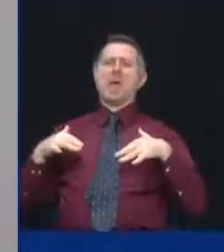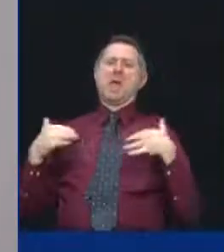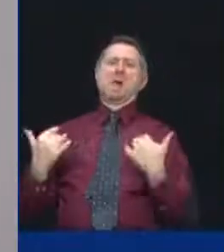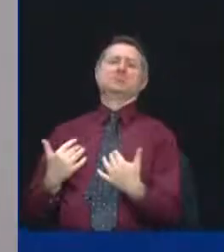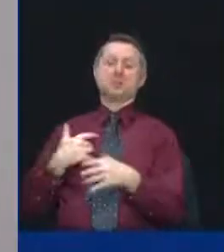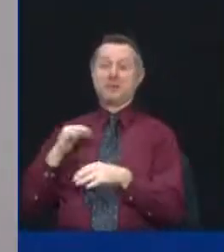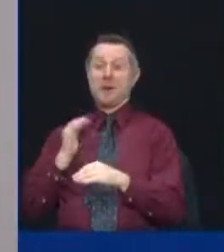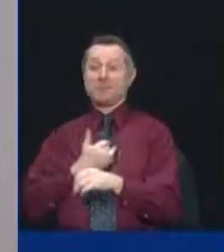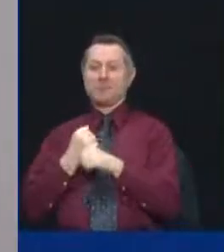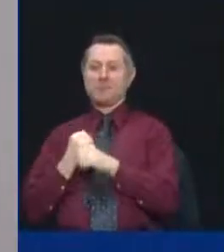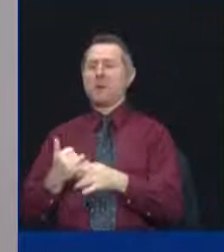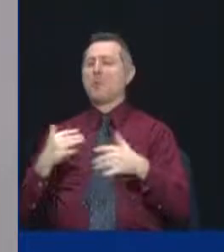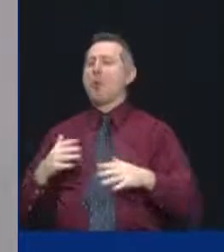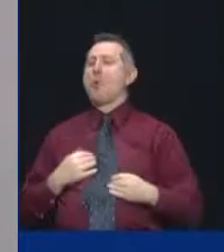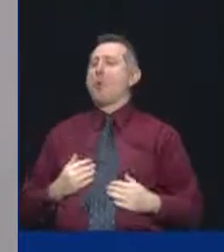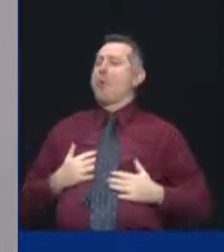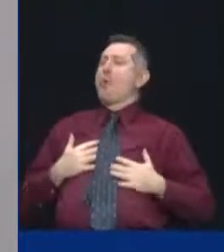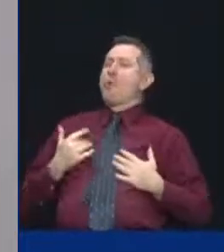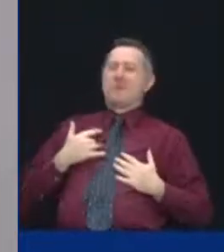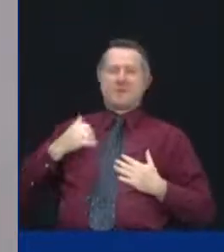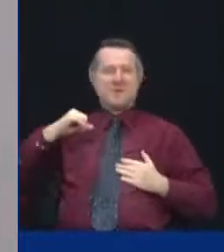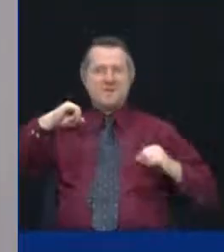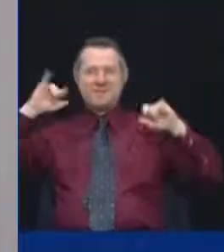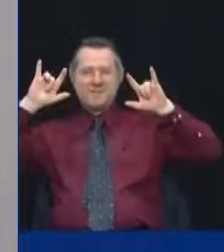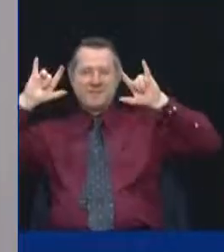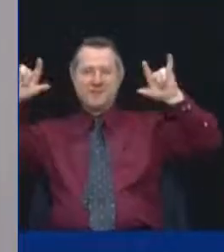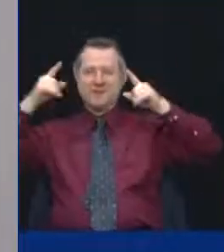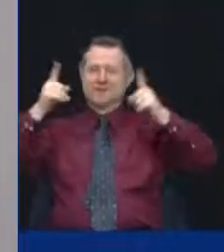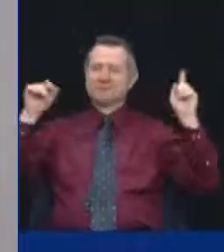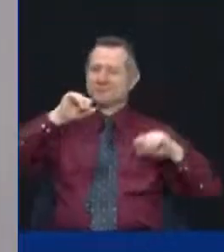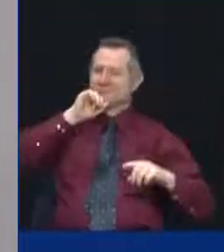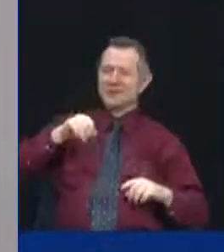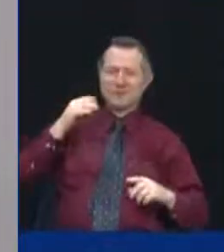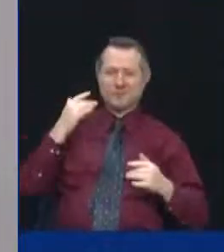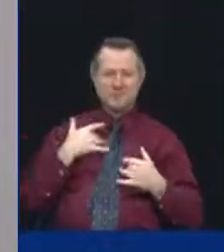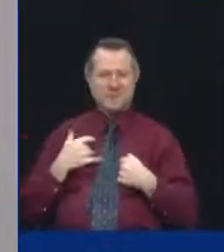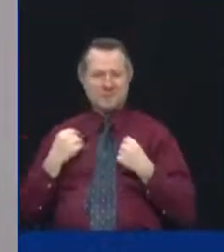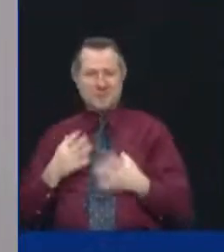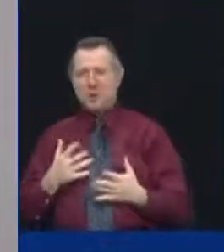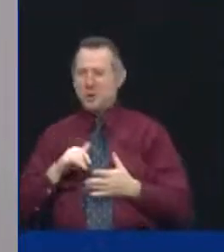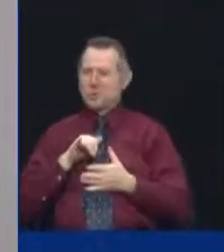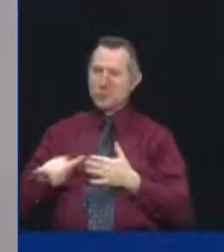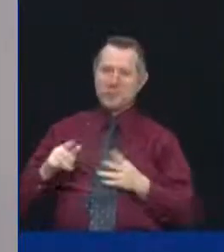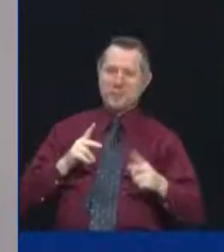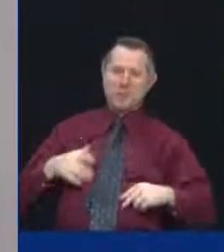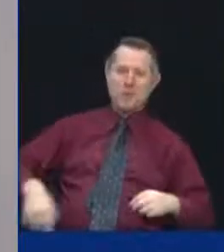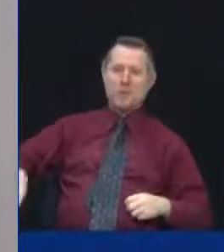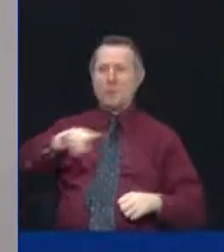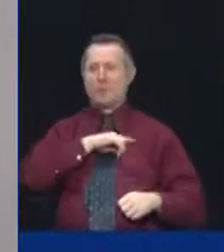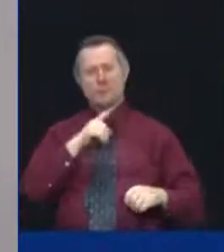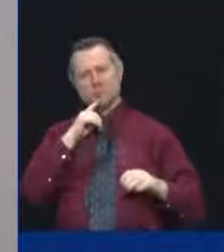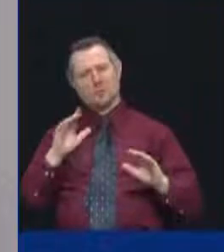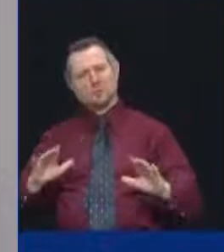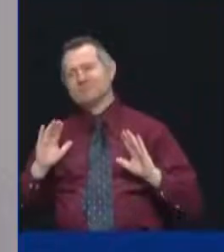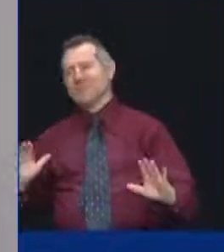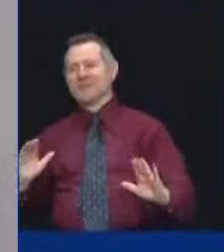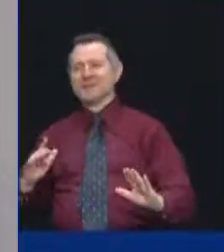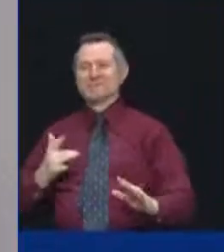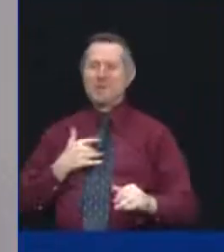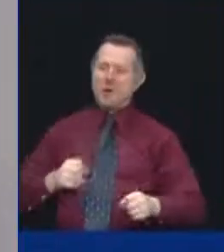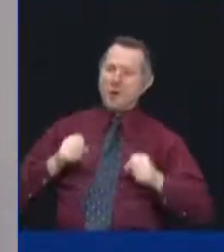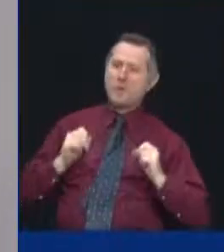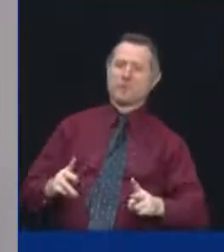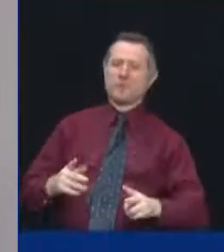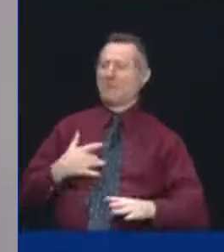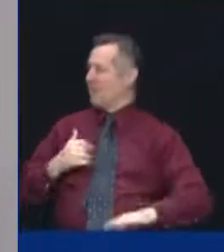We love it, and it gives New Yorkers a chance to get back to normal and think about